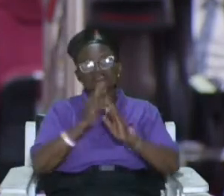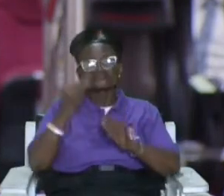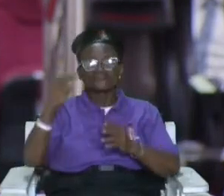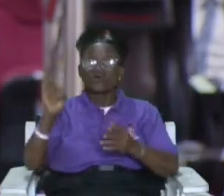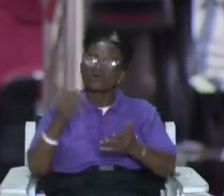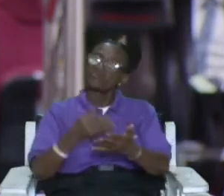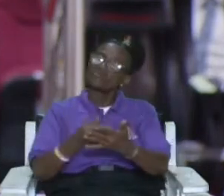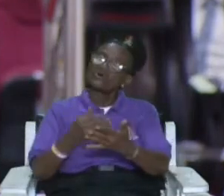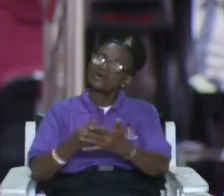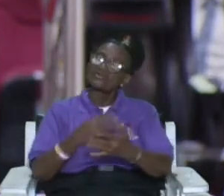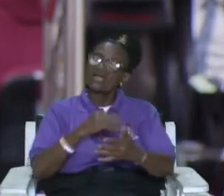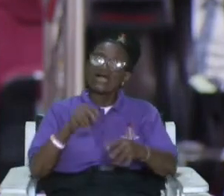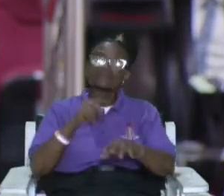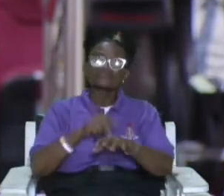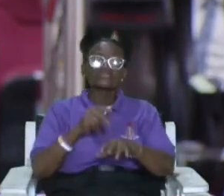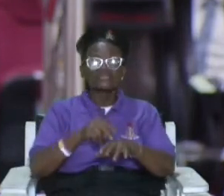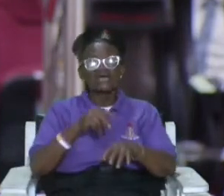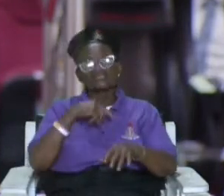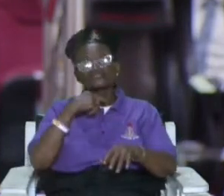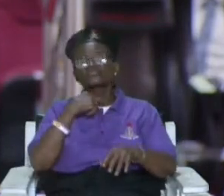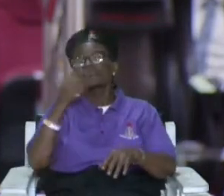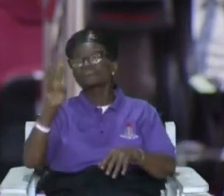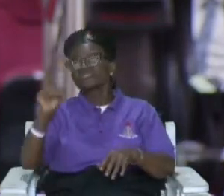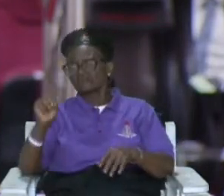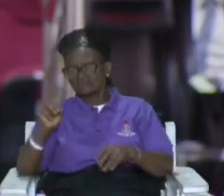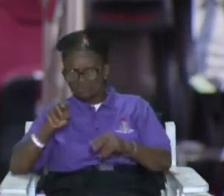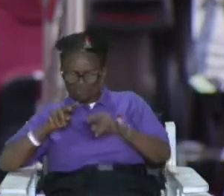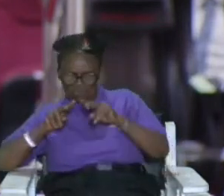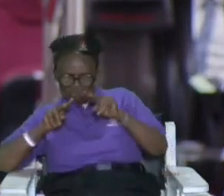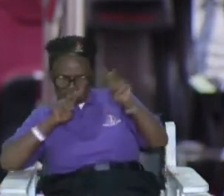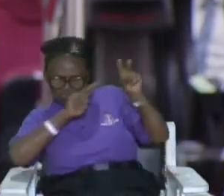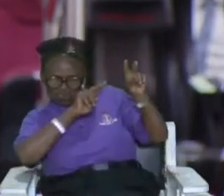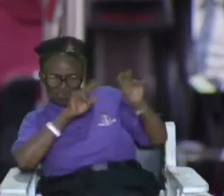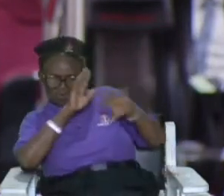and Peter said to him, look on us.